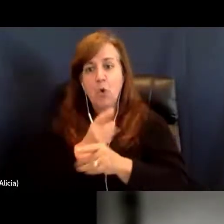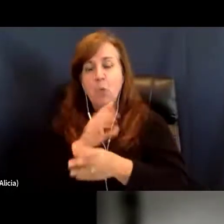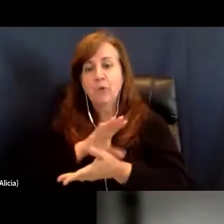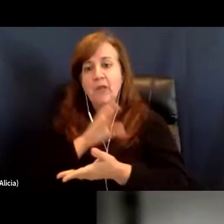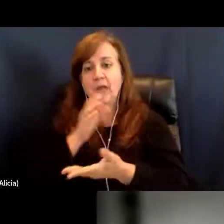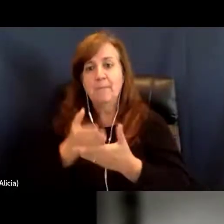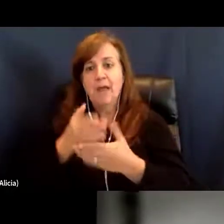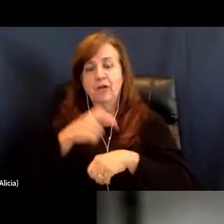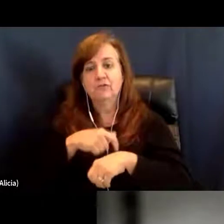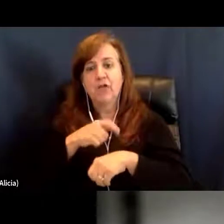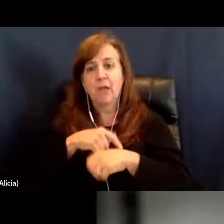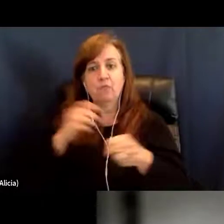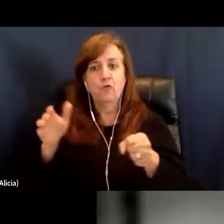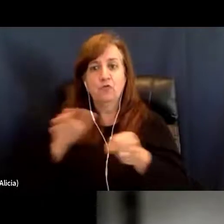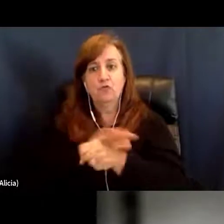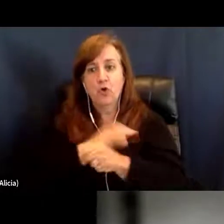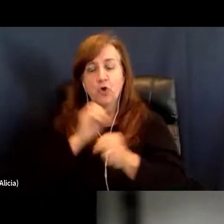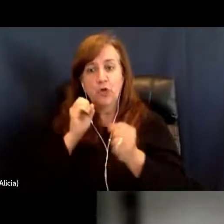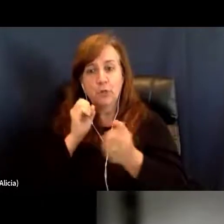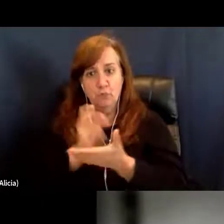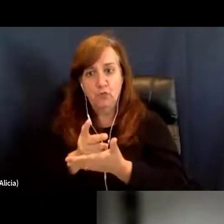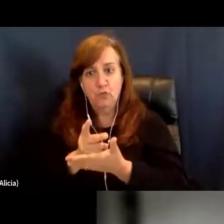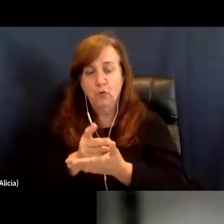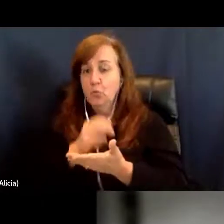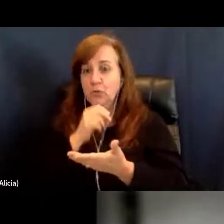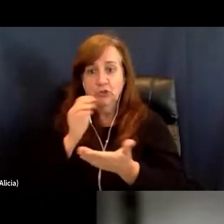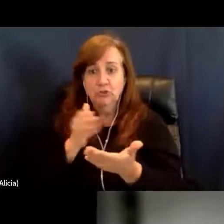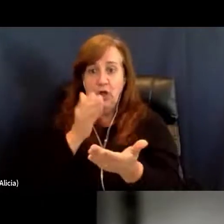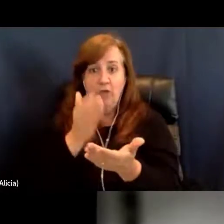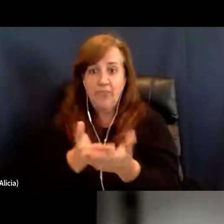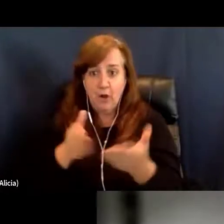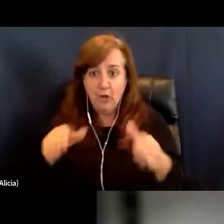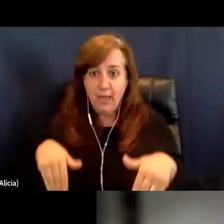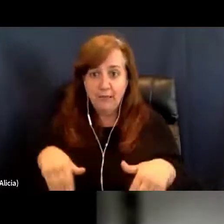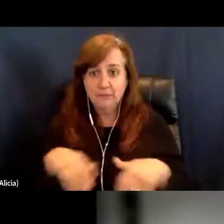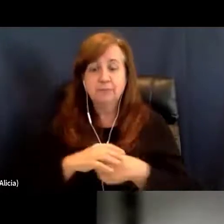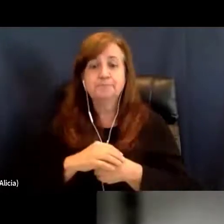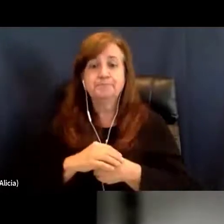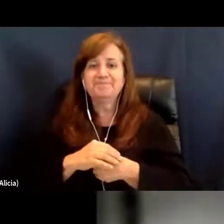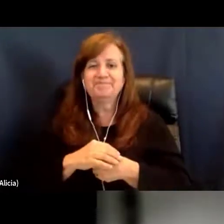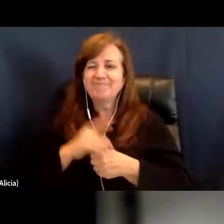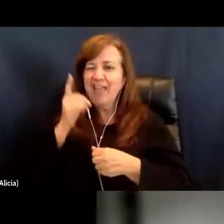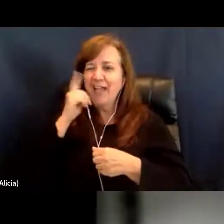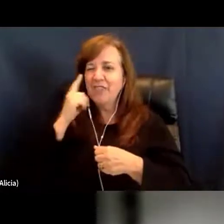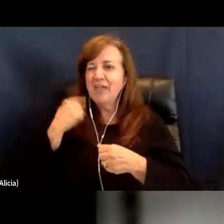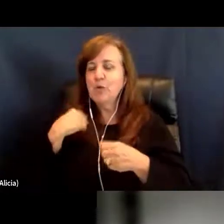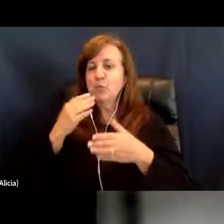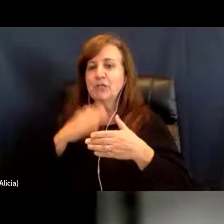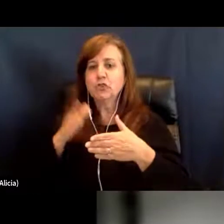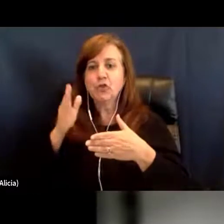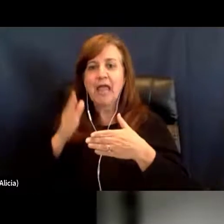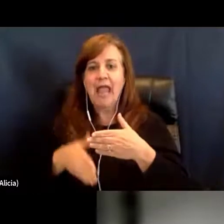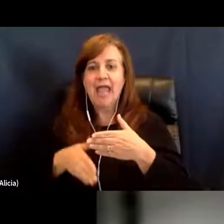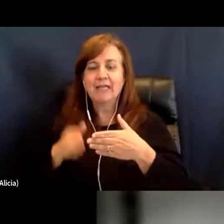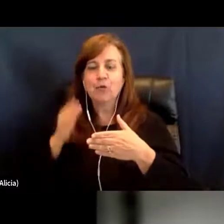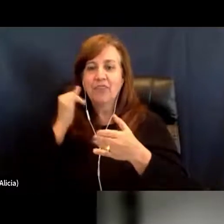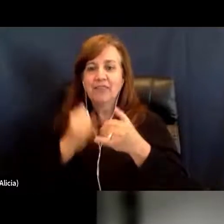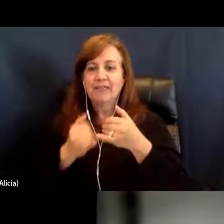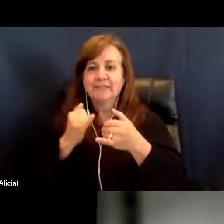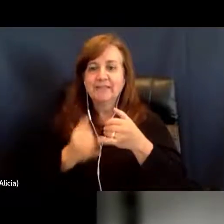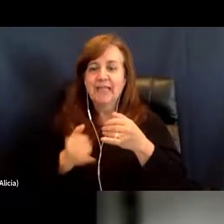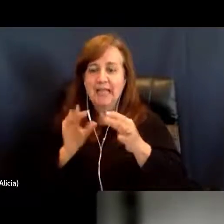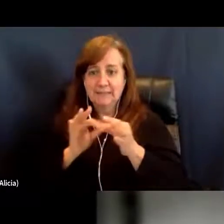full approval that we haven't quite gotten to yet. And I think we should probably end by this last